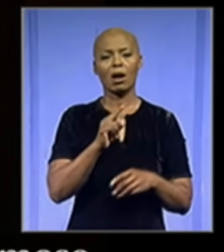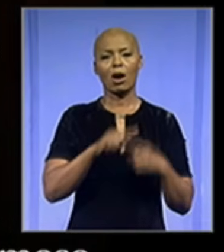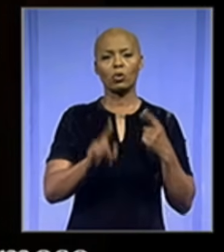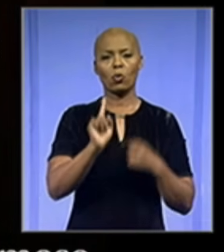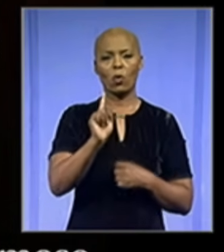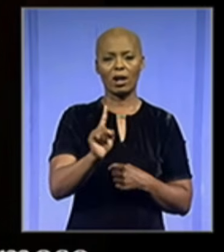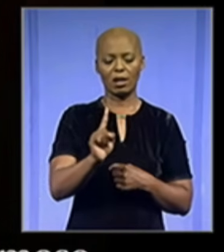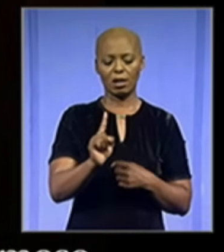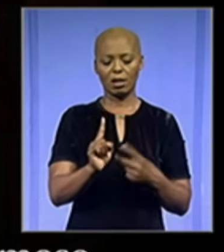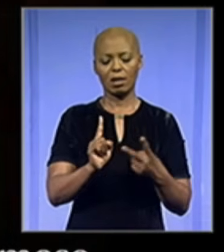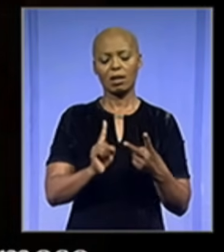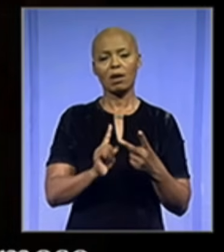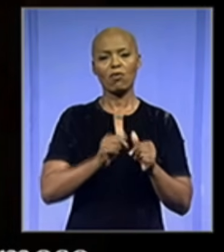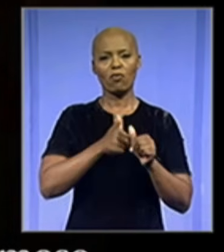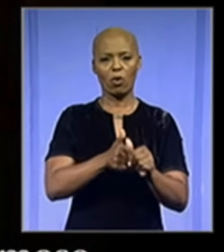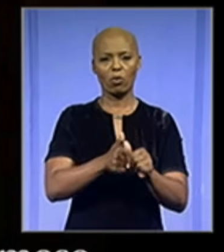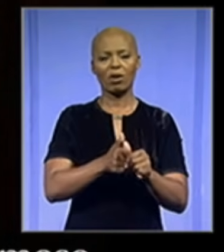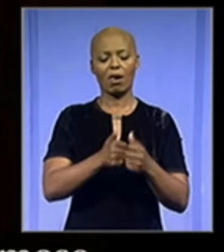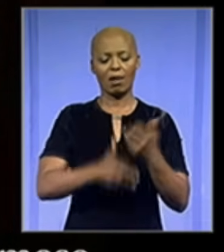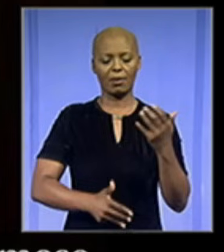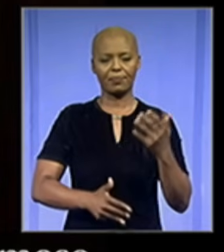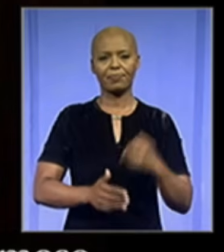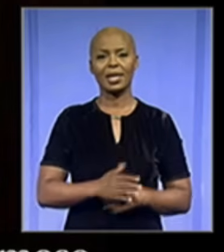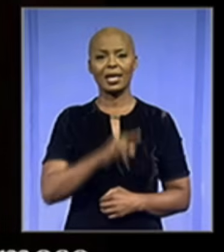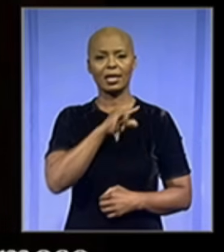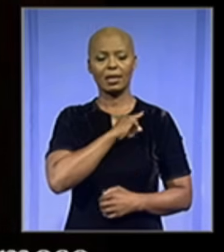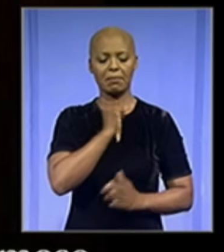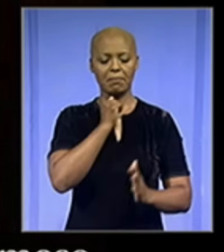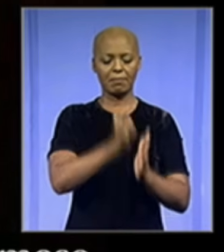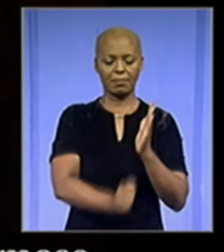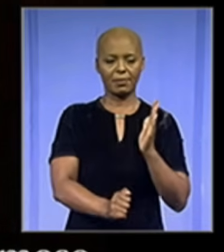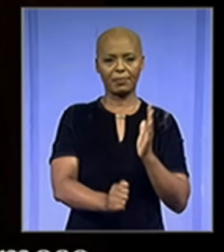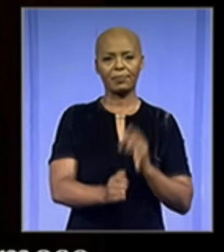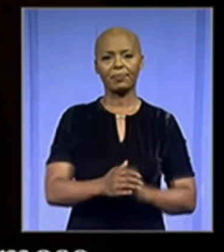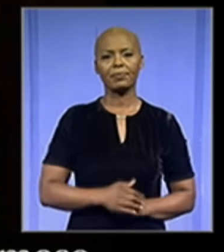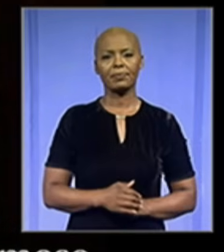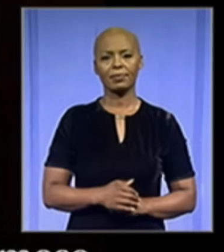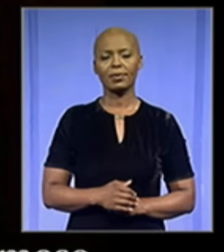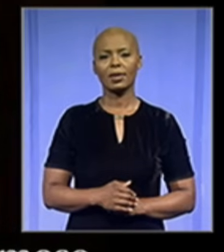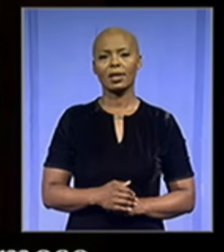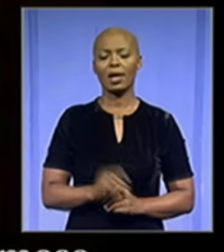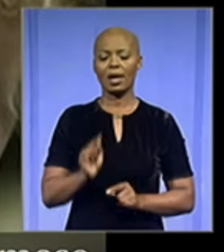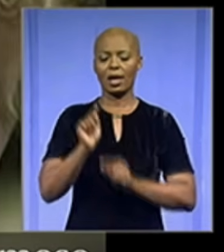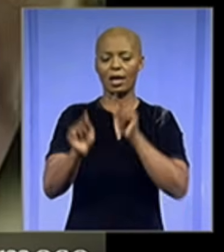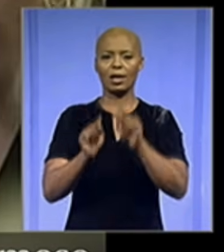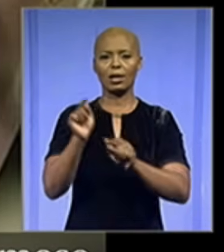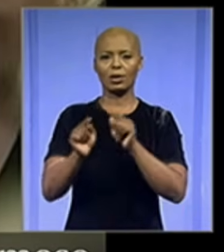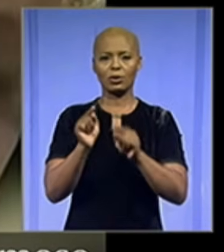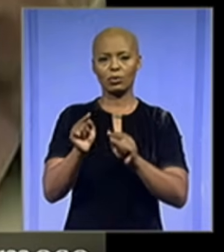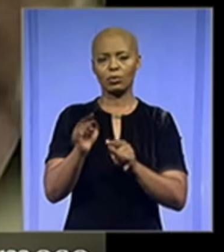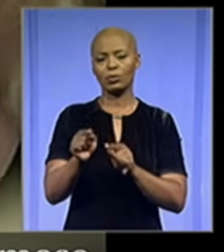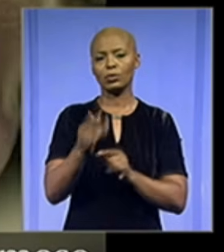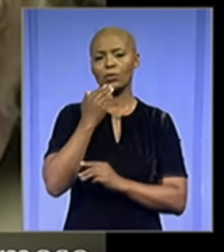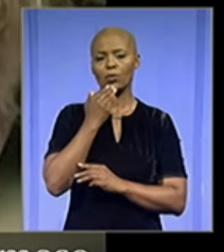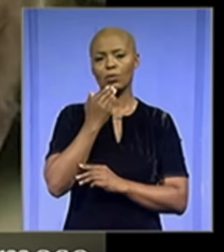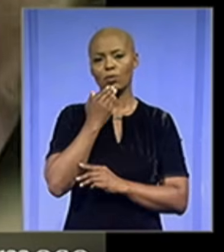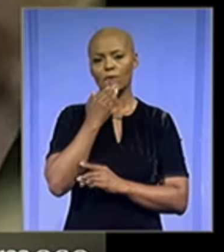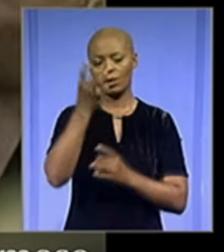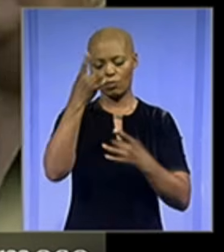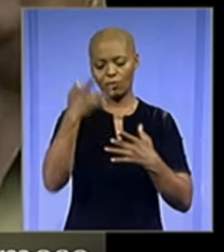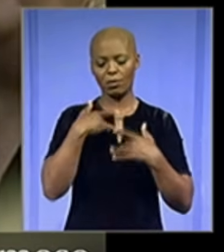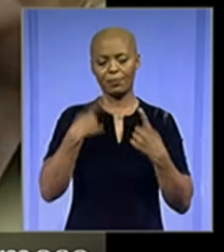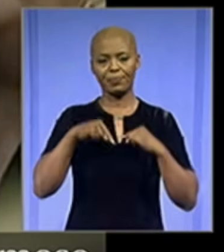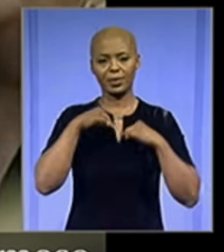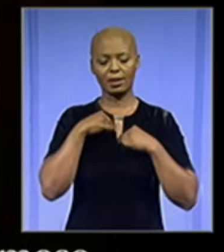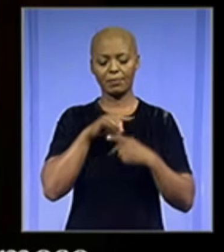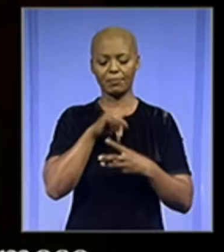and replaced with the following. Guilty of murder, with the accused having had criminal intent in the form of dolus eventualis.